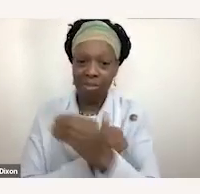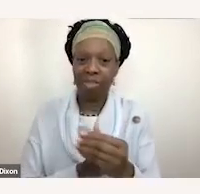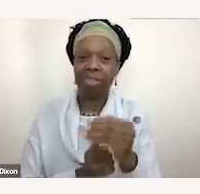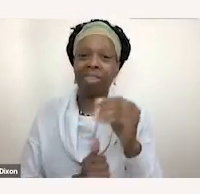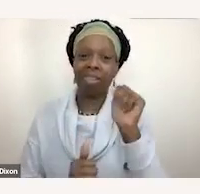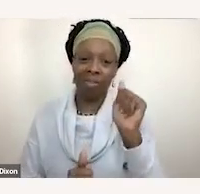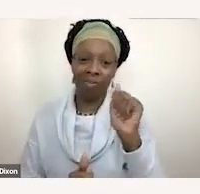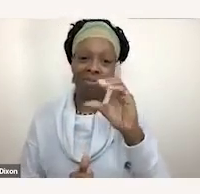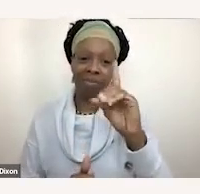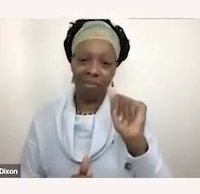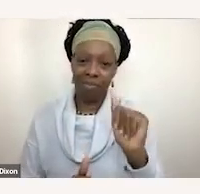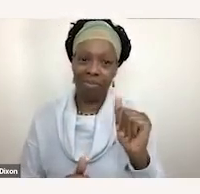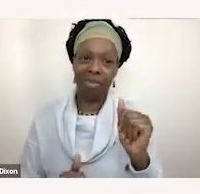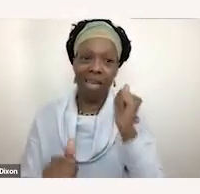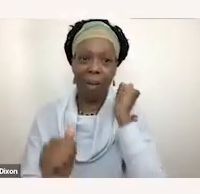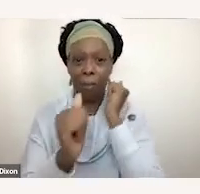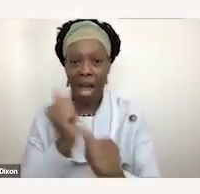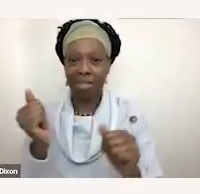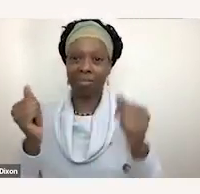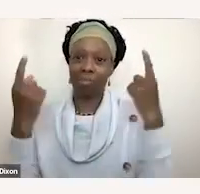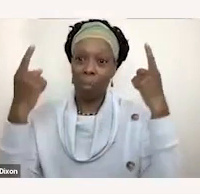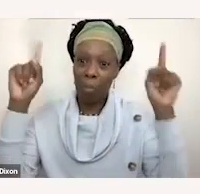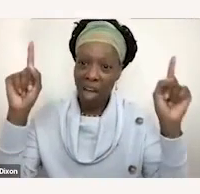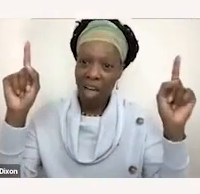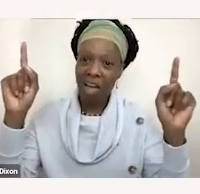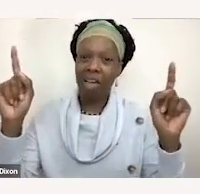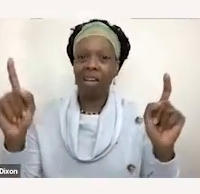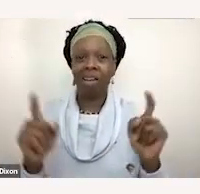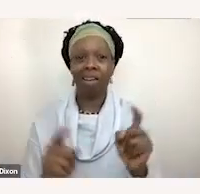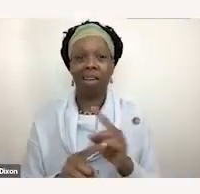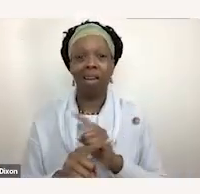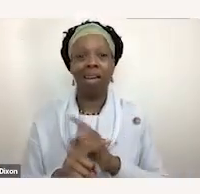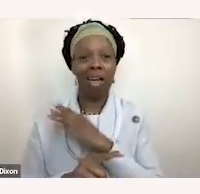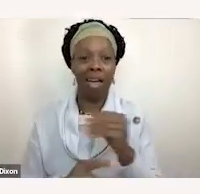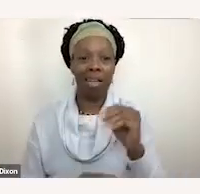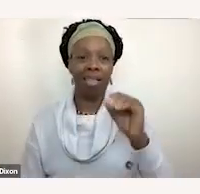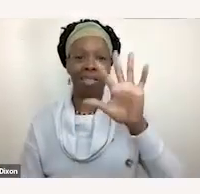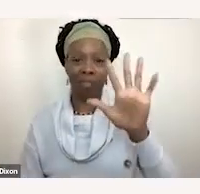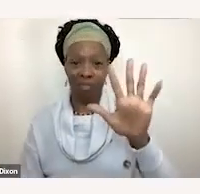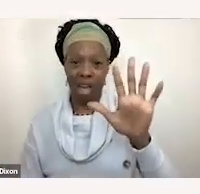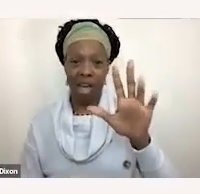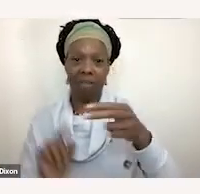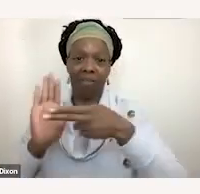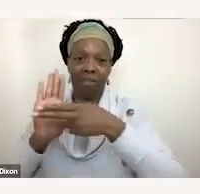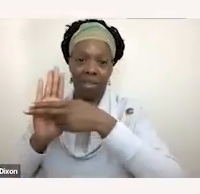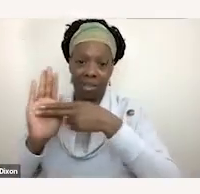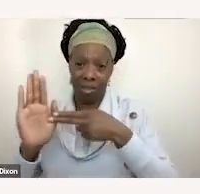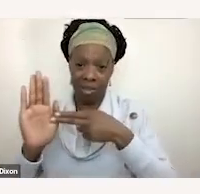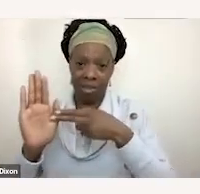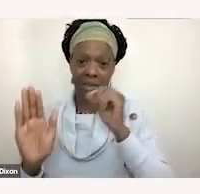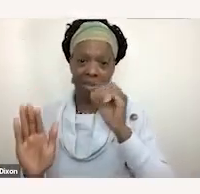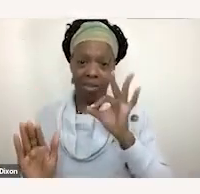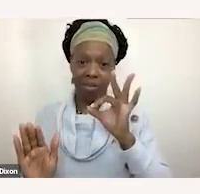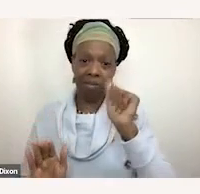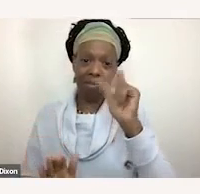was finally passed. The 5 titles of the ADA